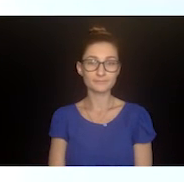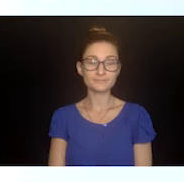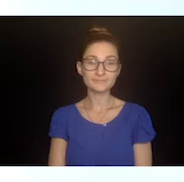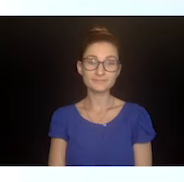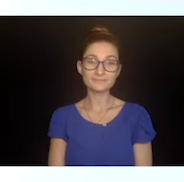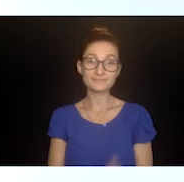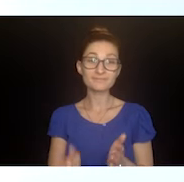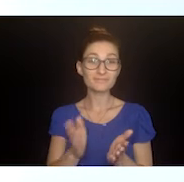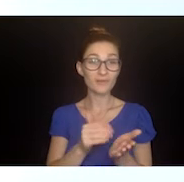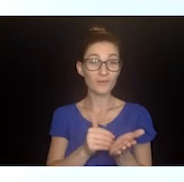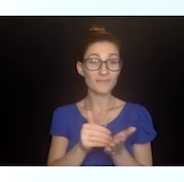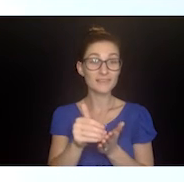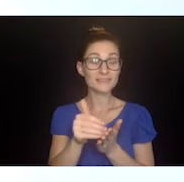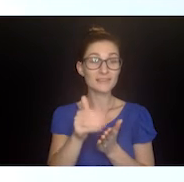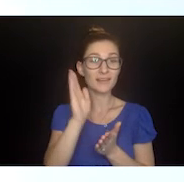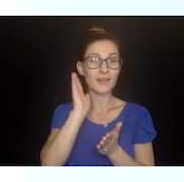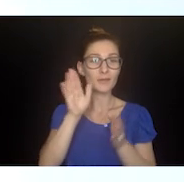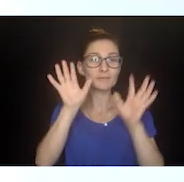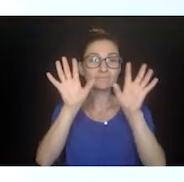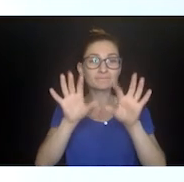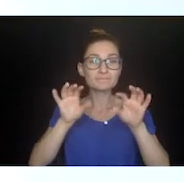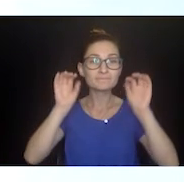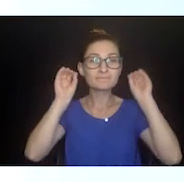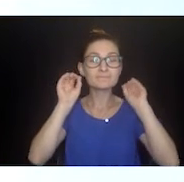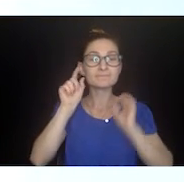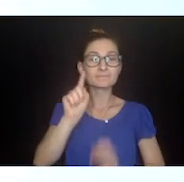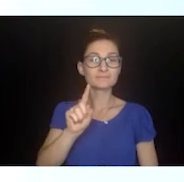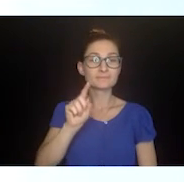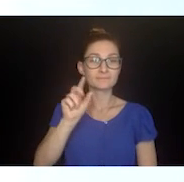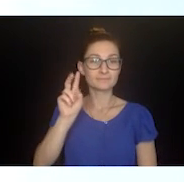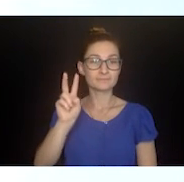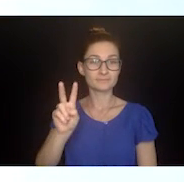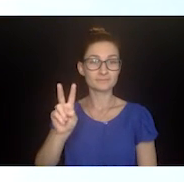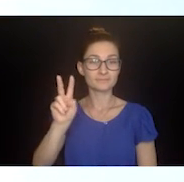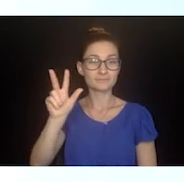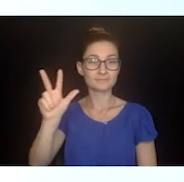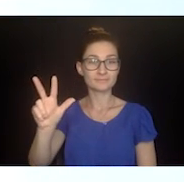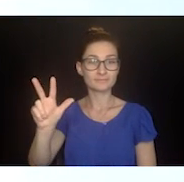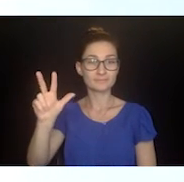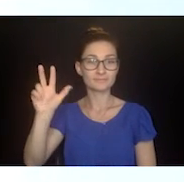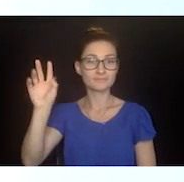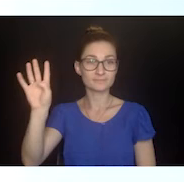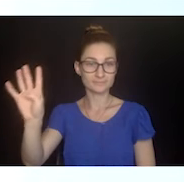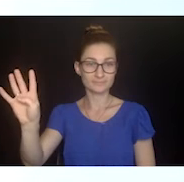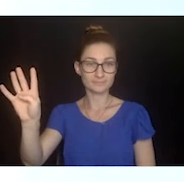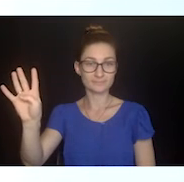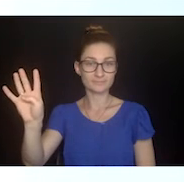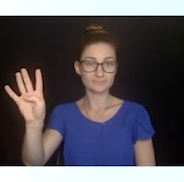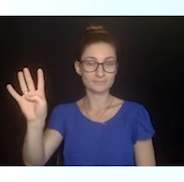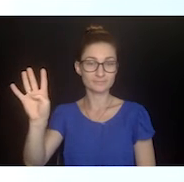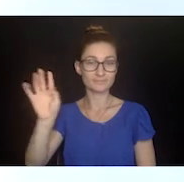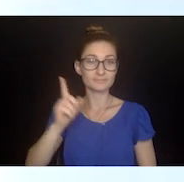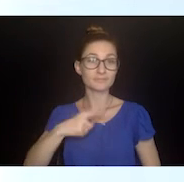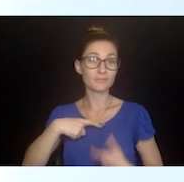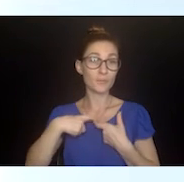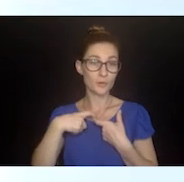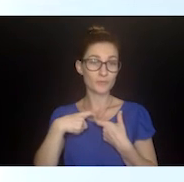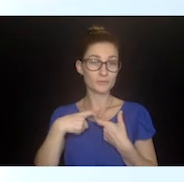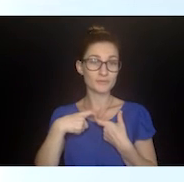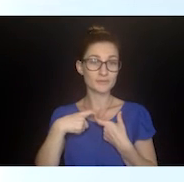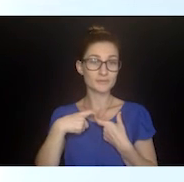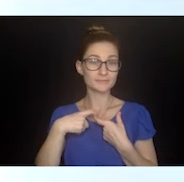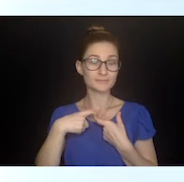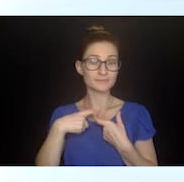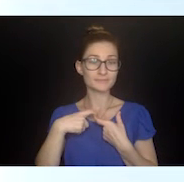What I often do is I breathe into 4. 1, 2, 3, 4. A